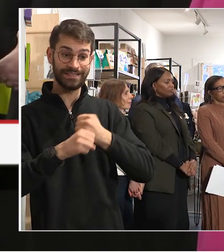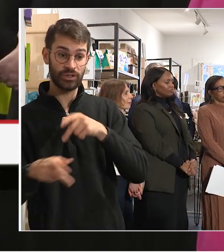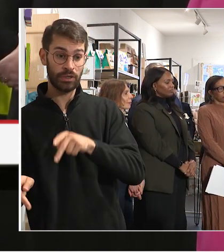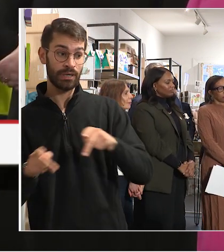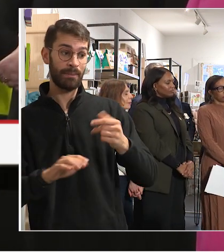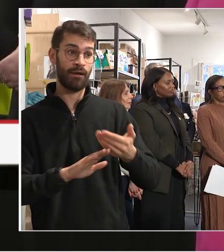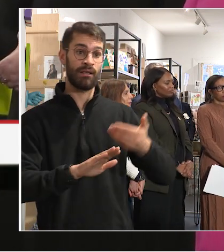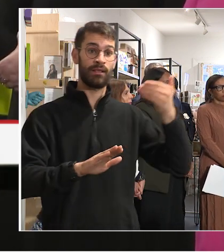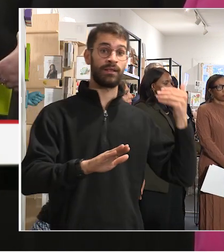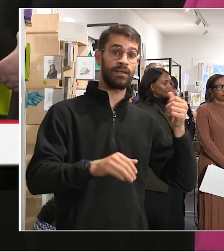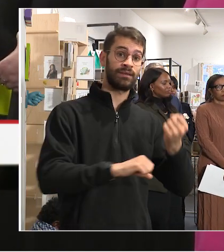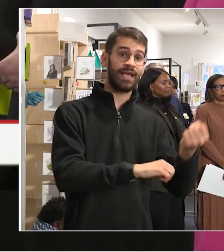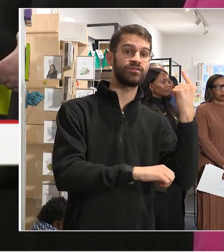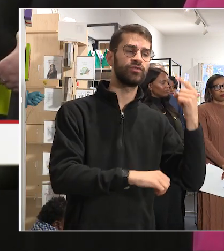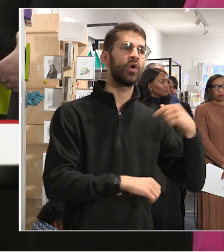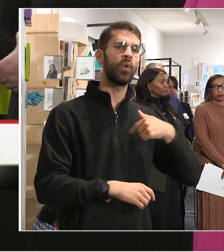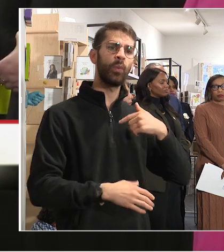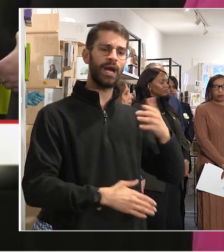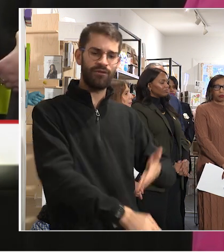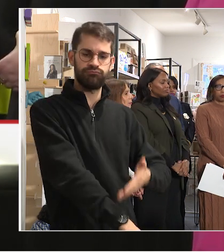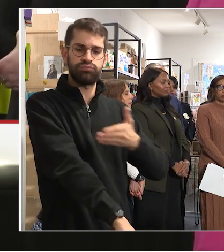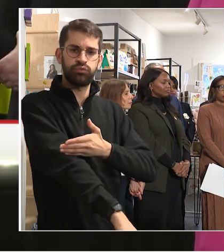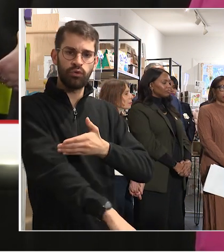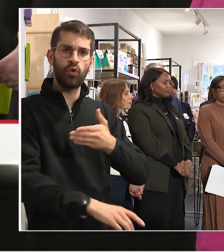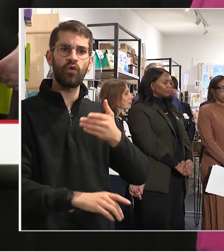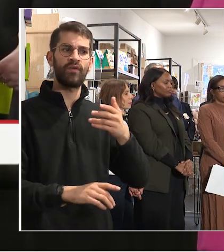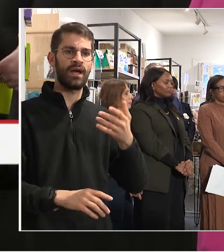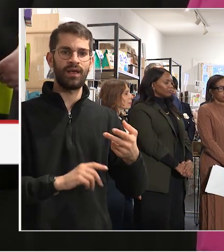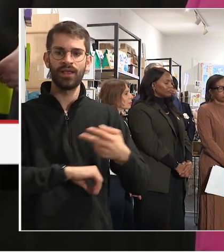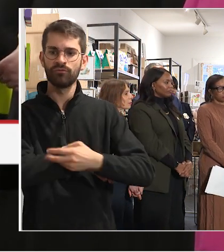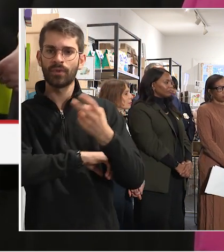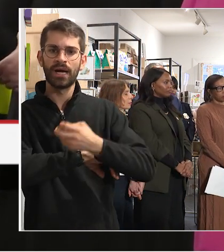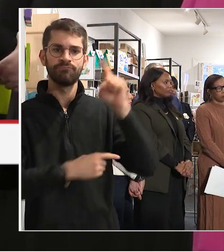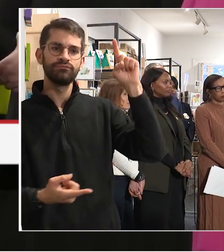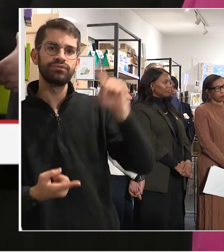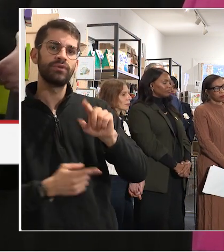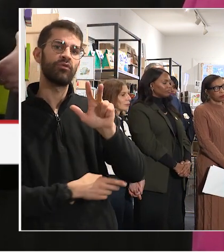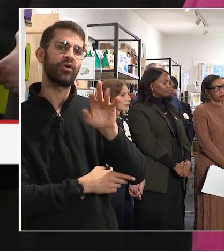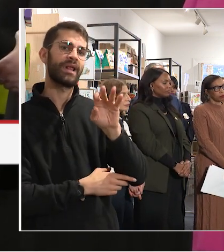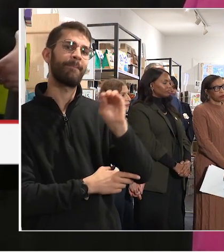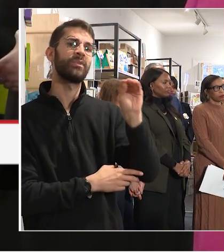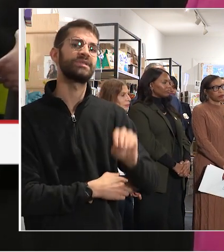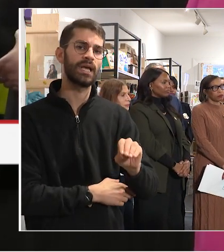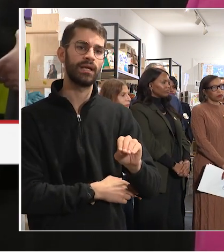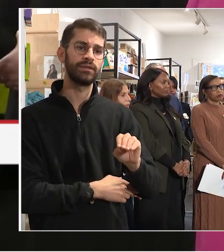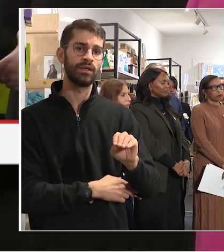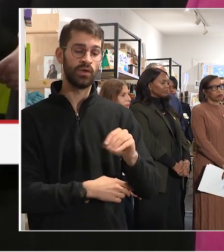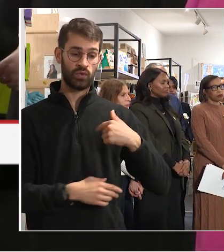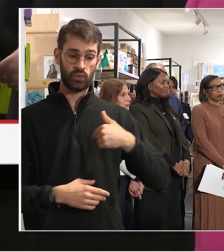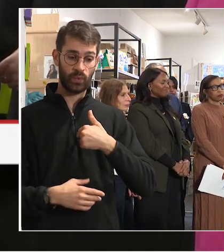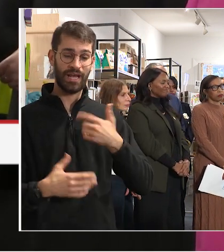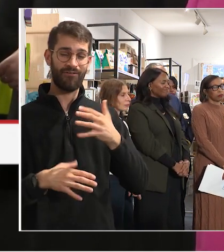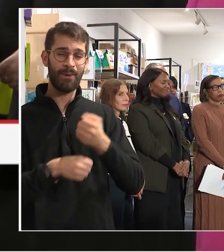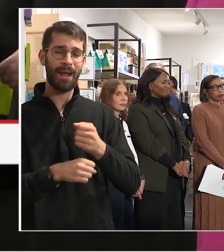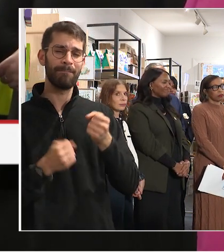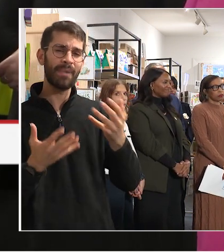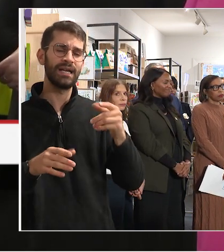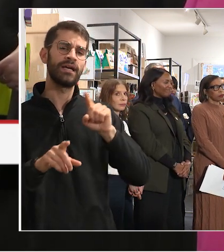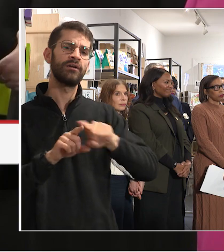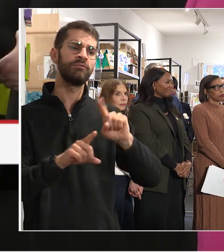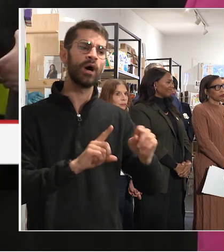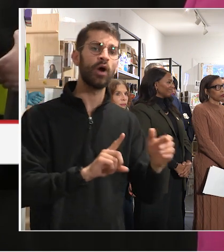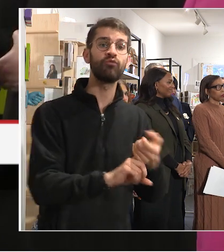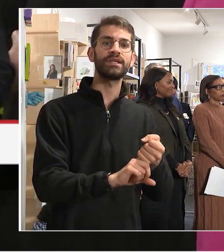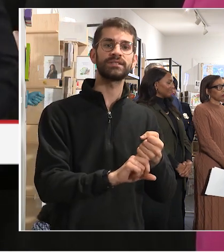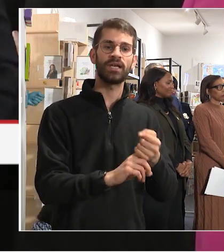from vehicles have dropped 15%. Across the board, our officers have made thousands of arrests, keeping our neighborhoods safer and